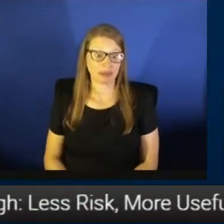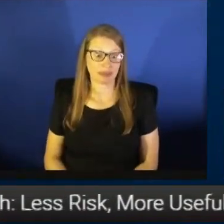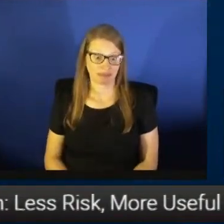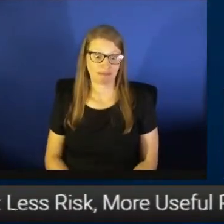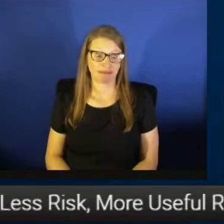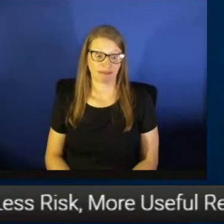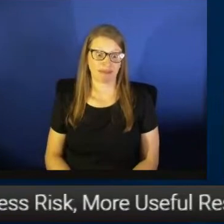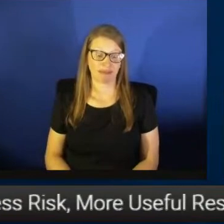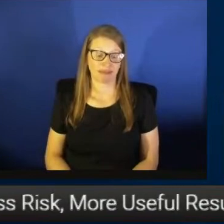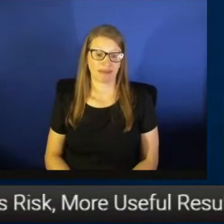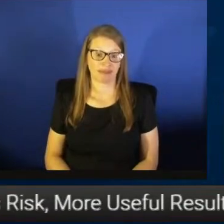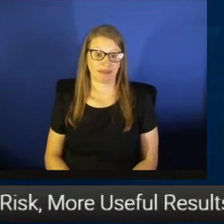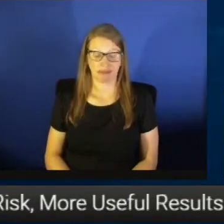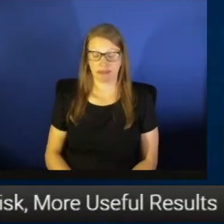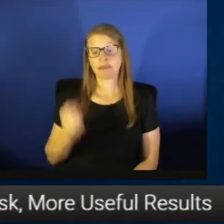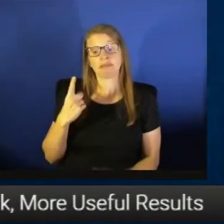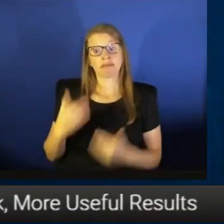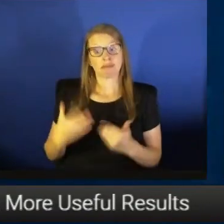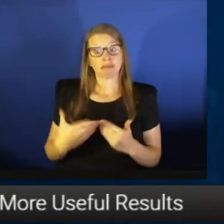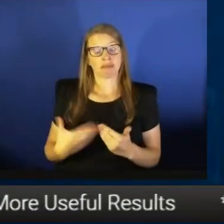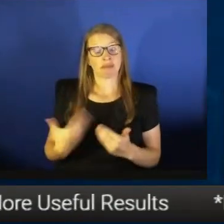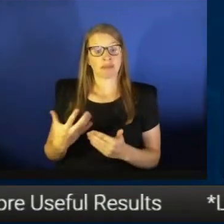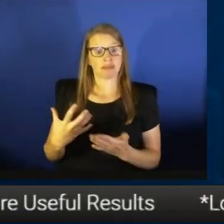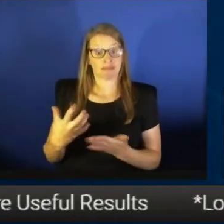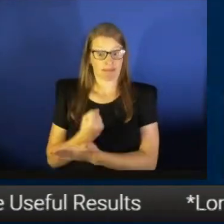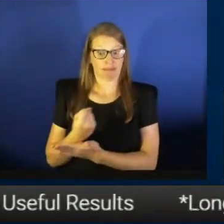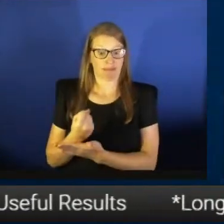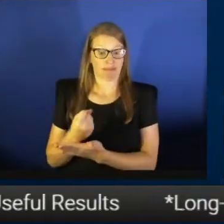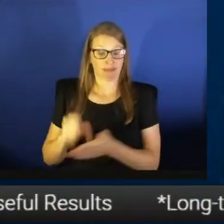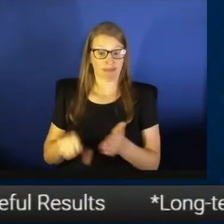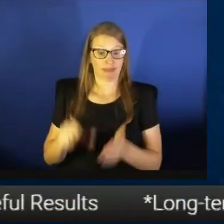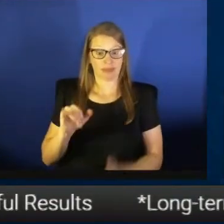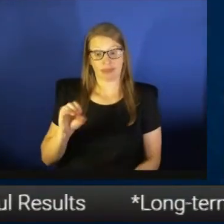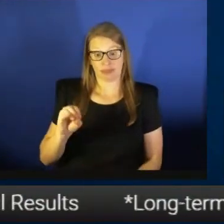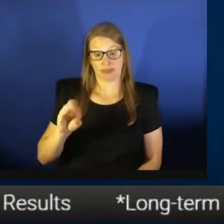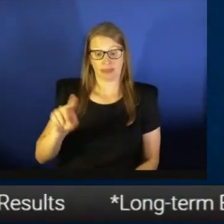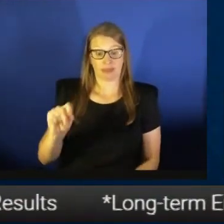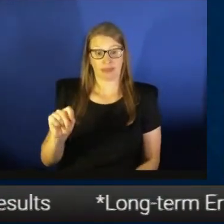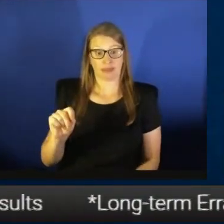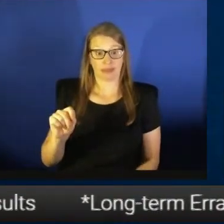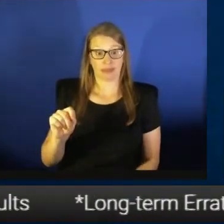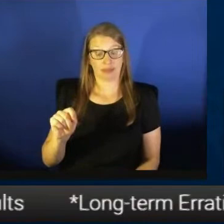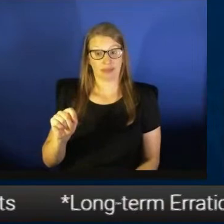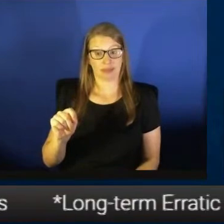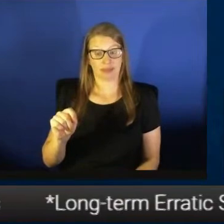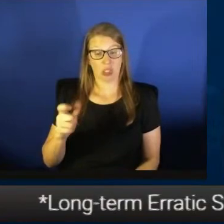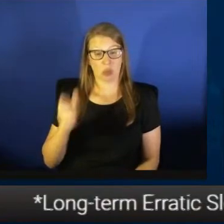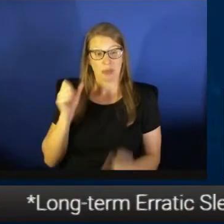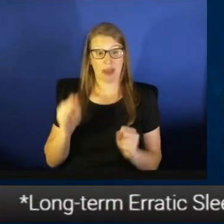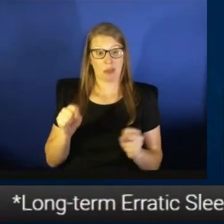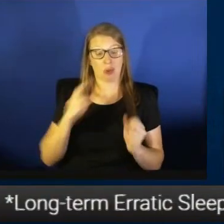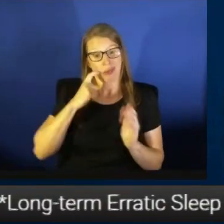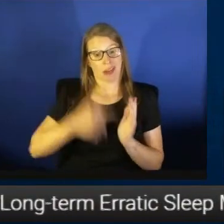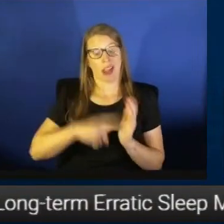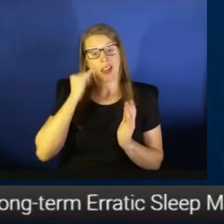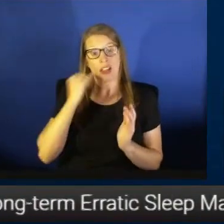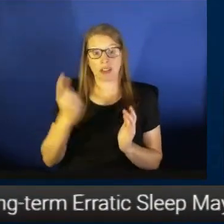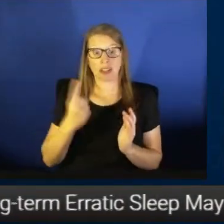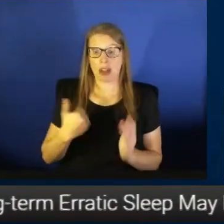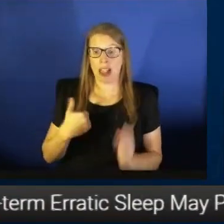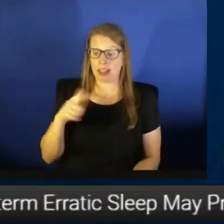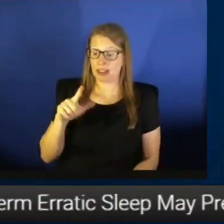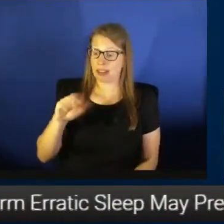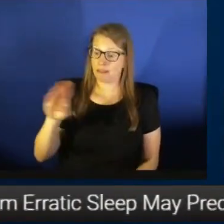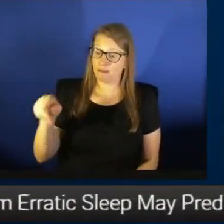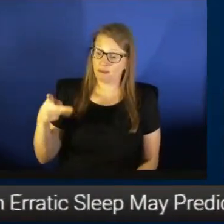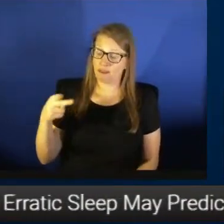the convenience factor, essentially IORT, you wouldn't be able to tell if somebody had just lumpectomy only or lumpectomy